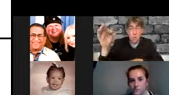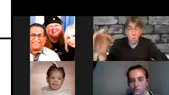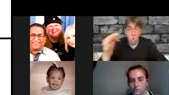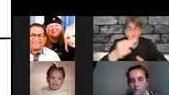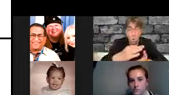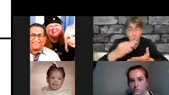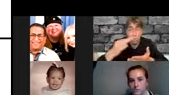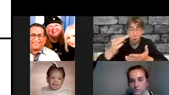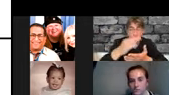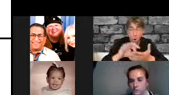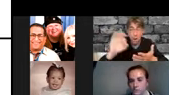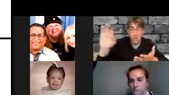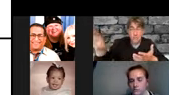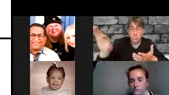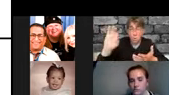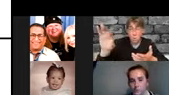impoverished people that I know